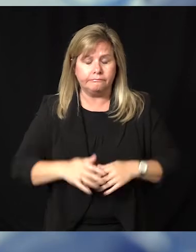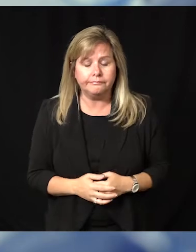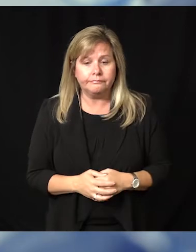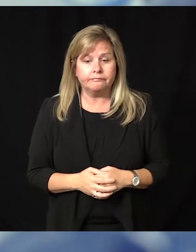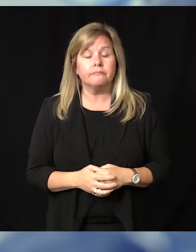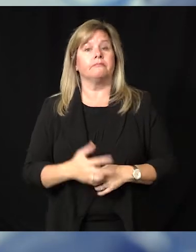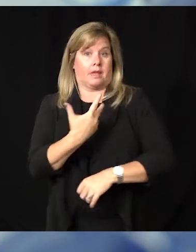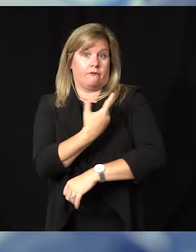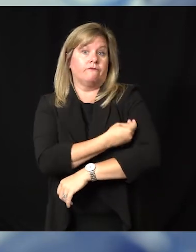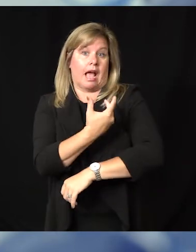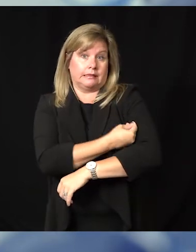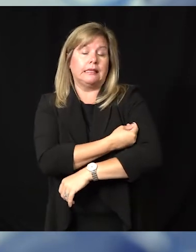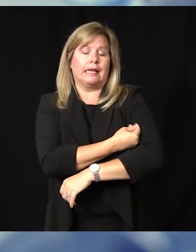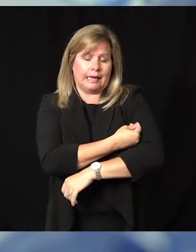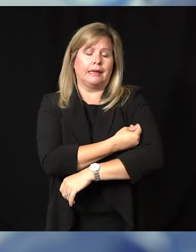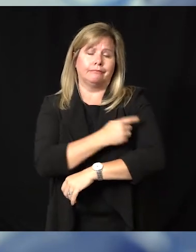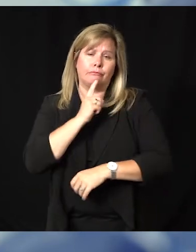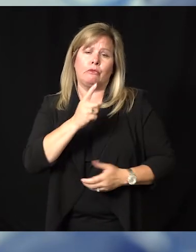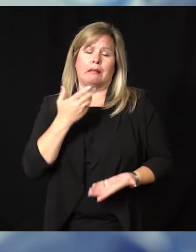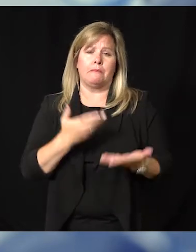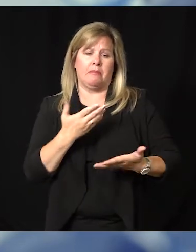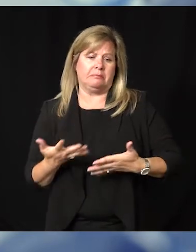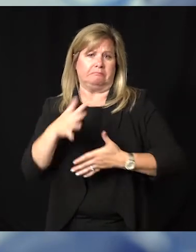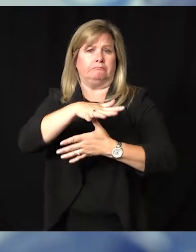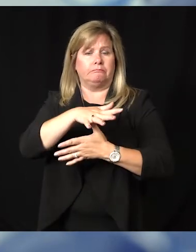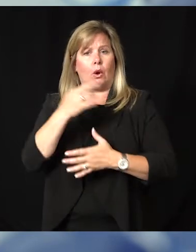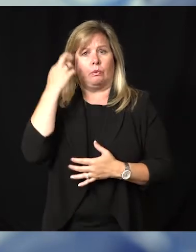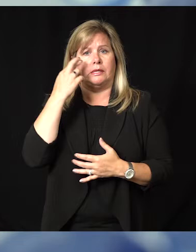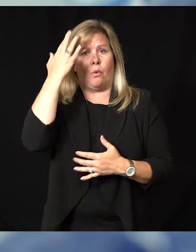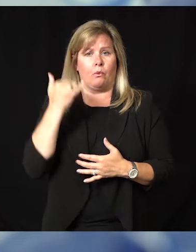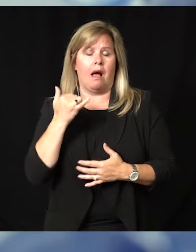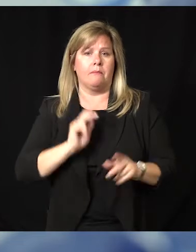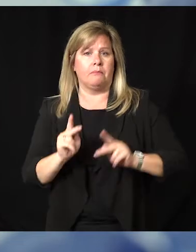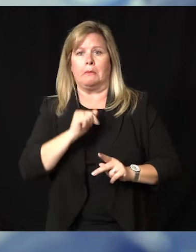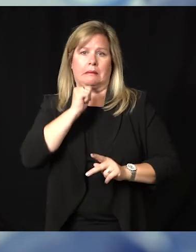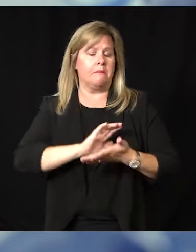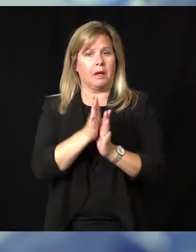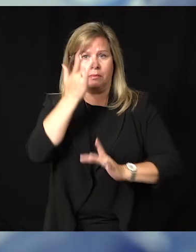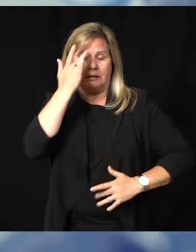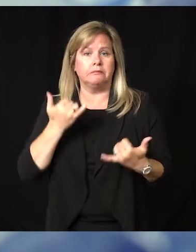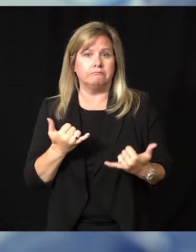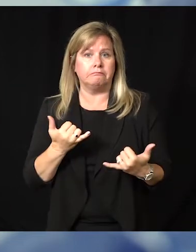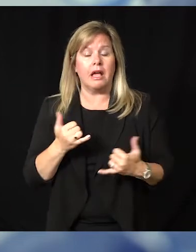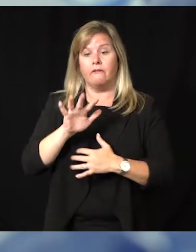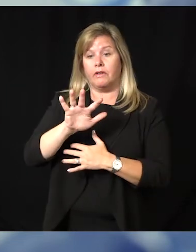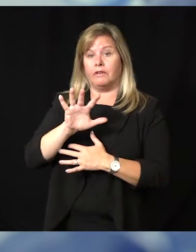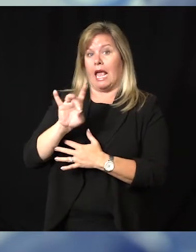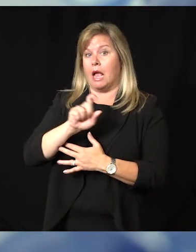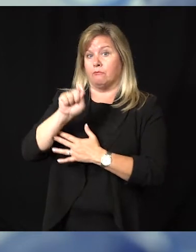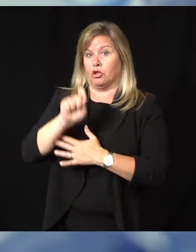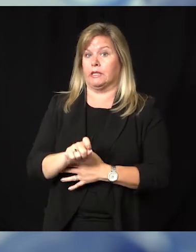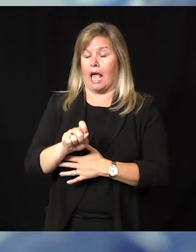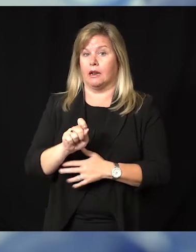Vaccine is probably the single biggest reason for the dramatic decline in new cases. 58% of people over the age of 15 are now